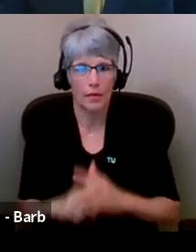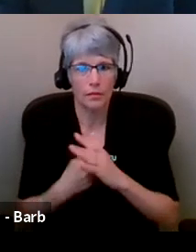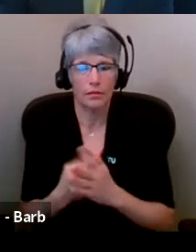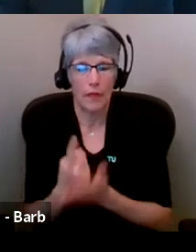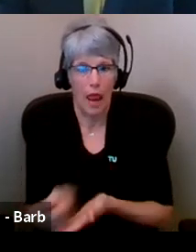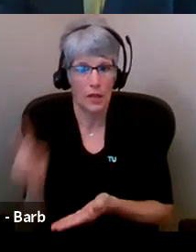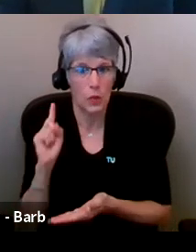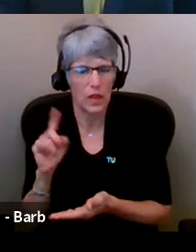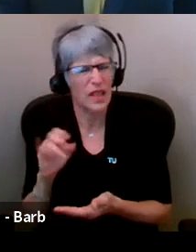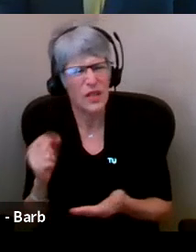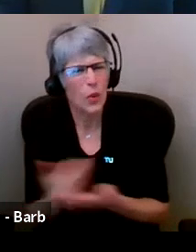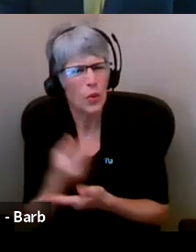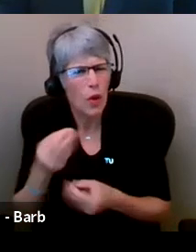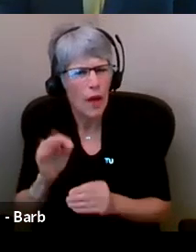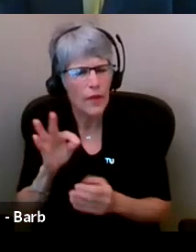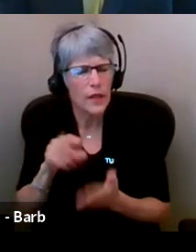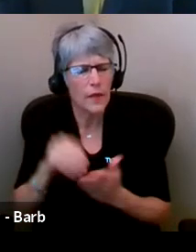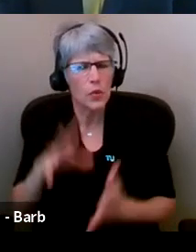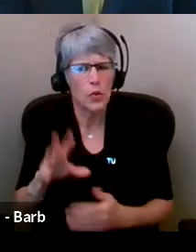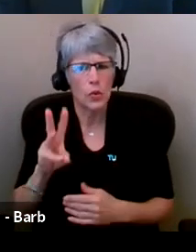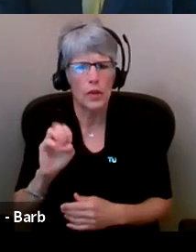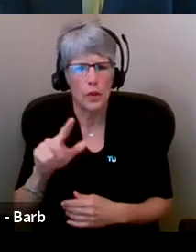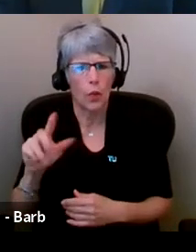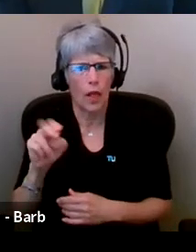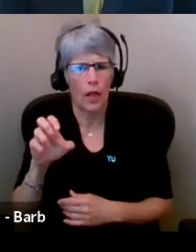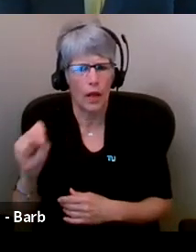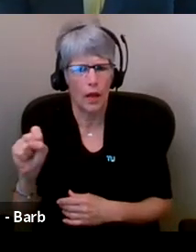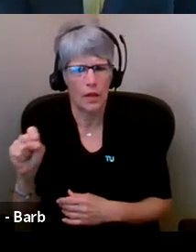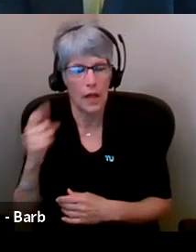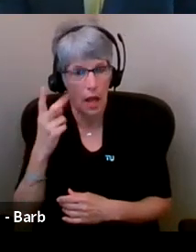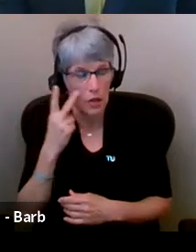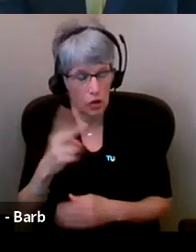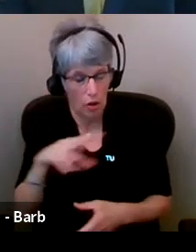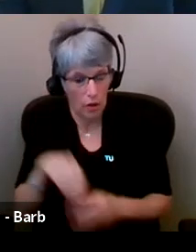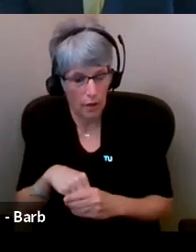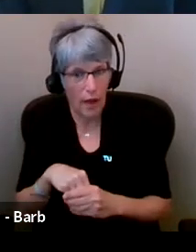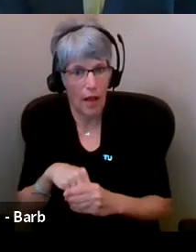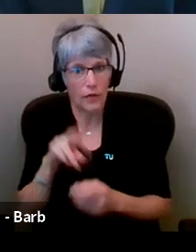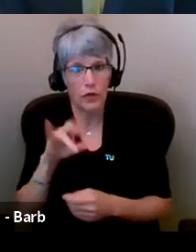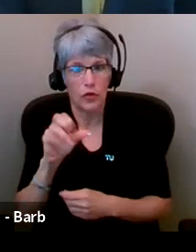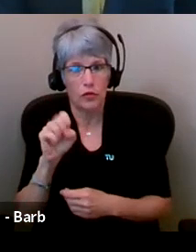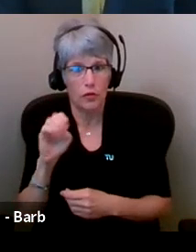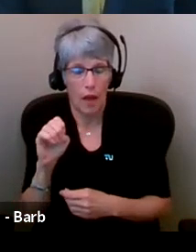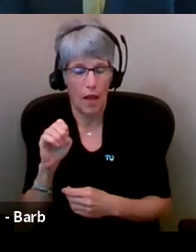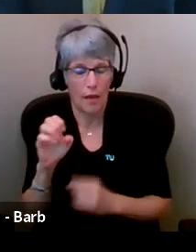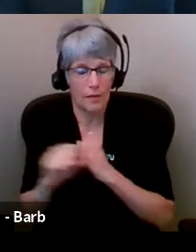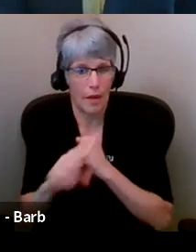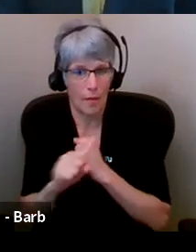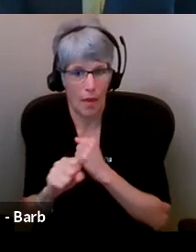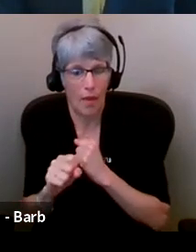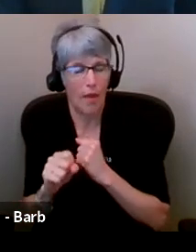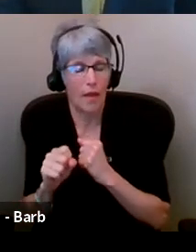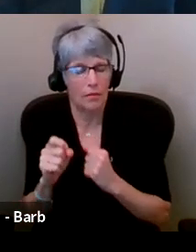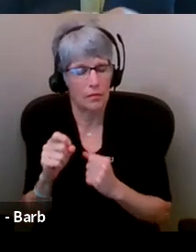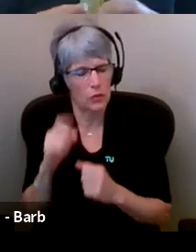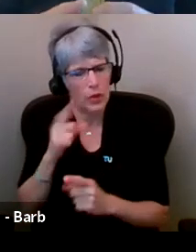Is there a new Office of Student Wellness? I saw it as part of the RISE campaign announcement. That impacts my department, but I'd be curious to learn